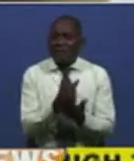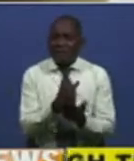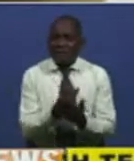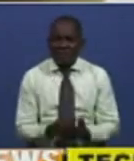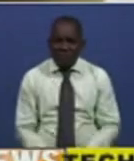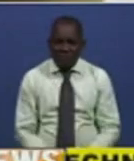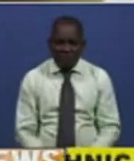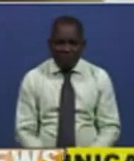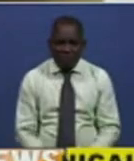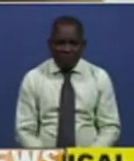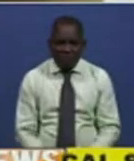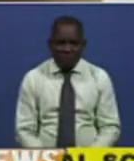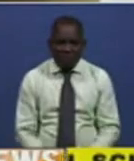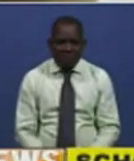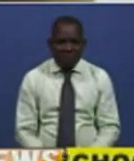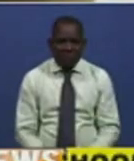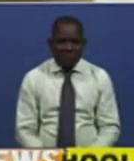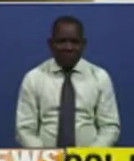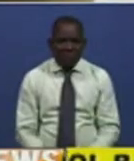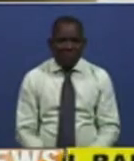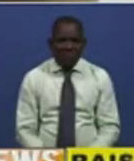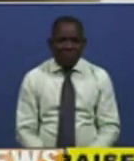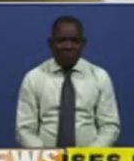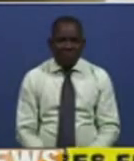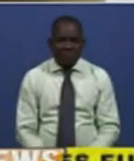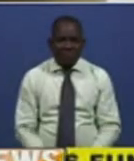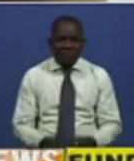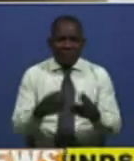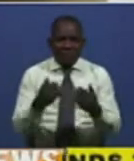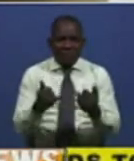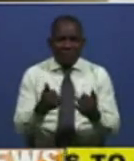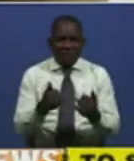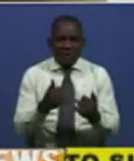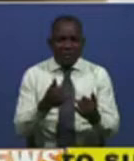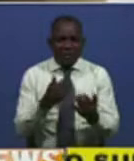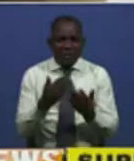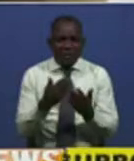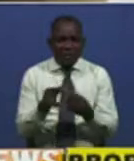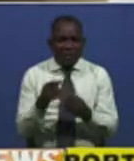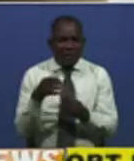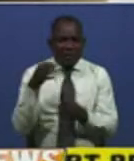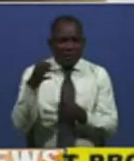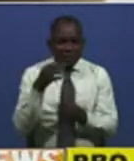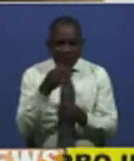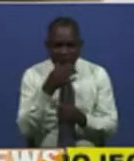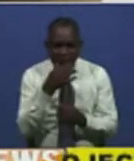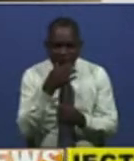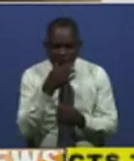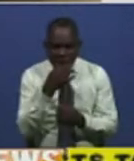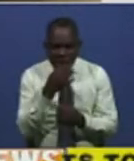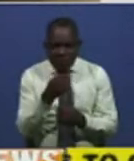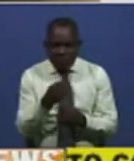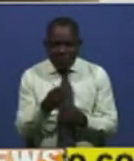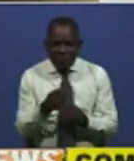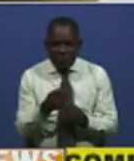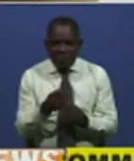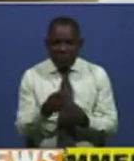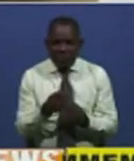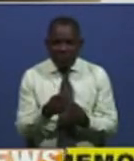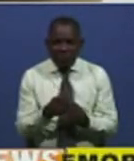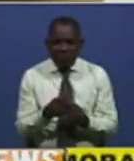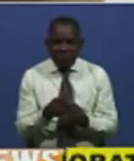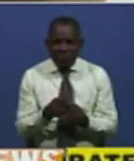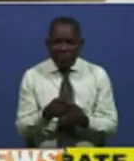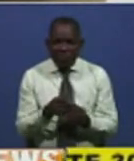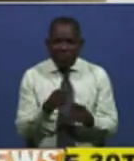that. But we were excited about the future and we plunged into it. So